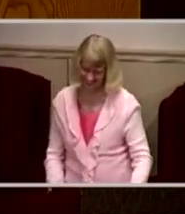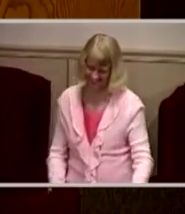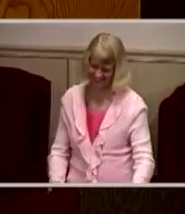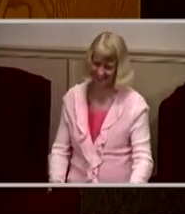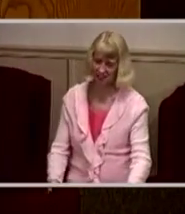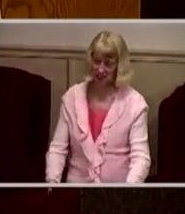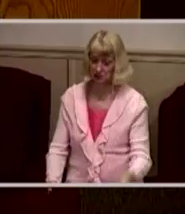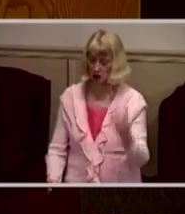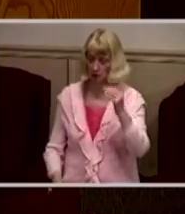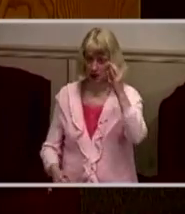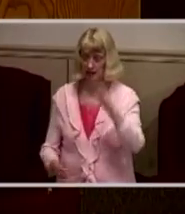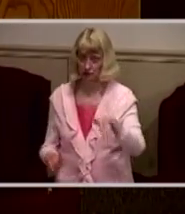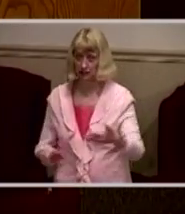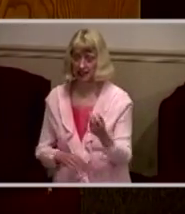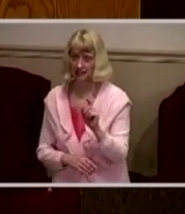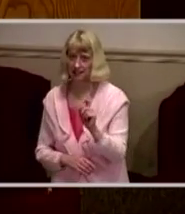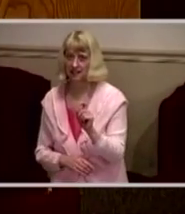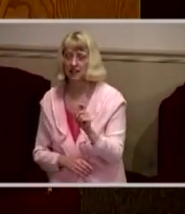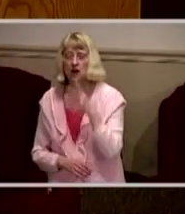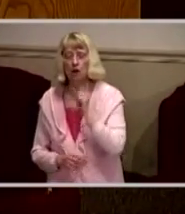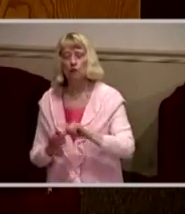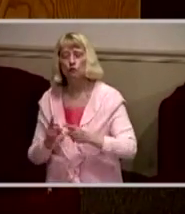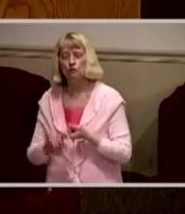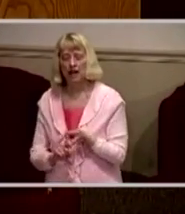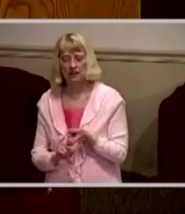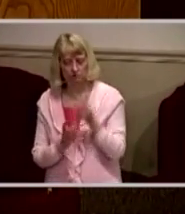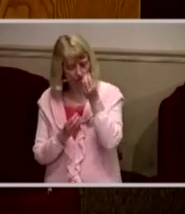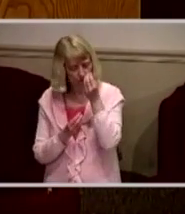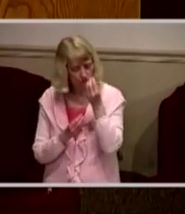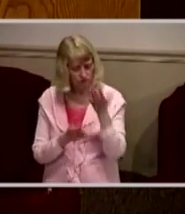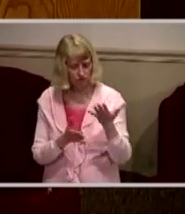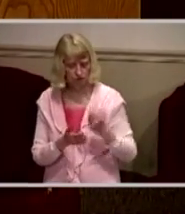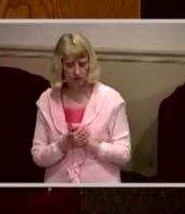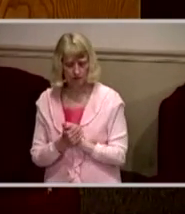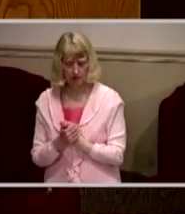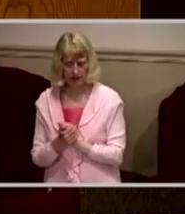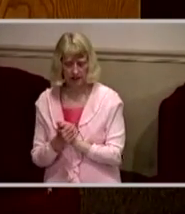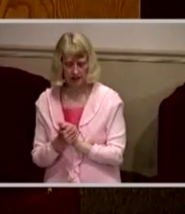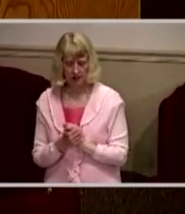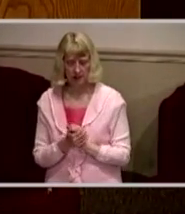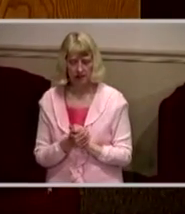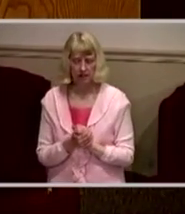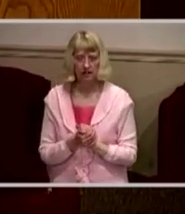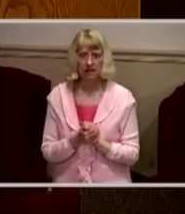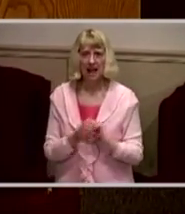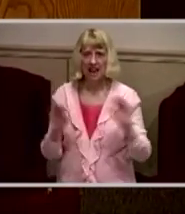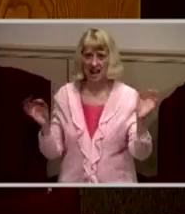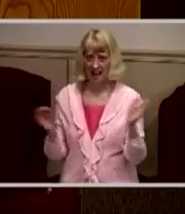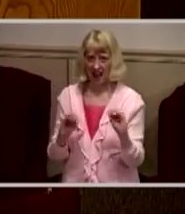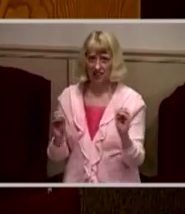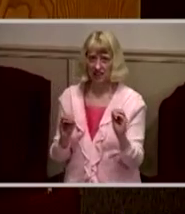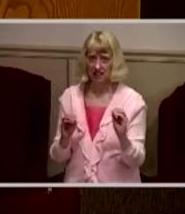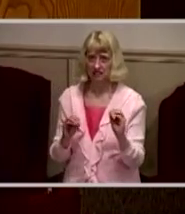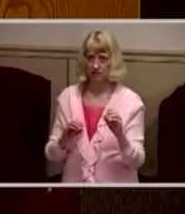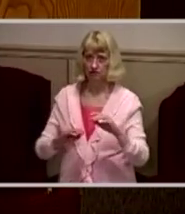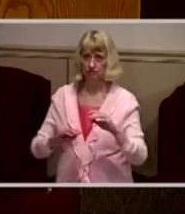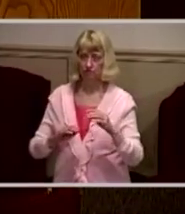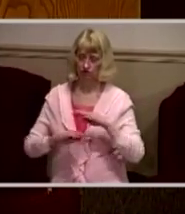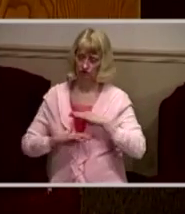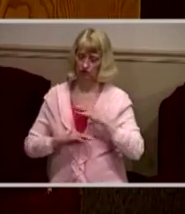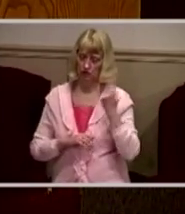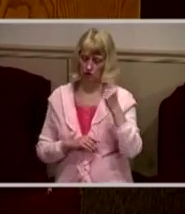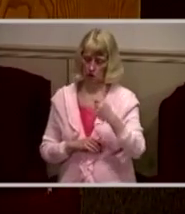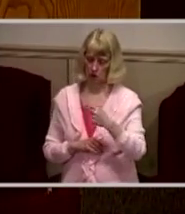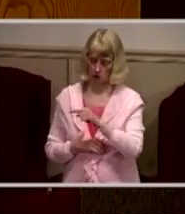dead, but an old friend said to Spurgeon when he was writing this yesterday, "Nothing will do for you and me